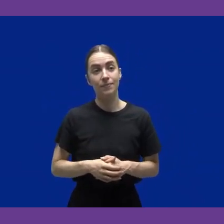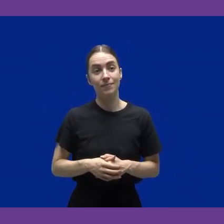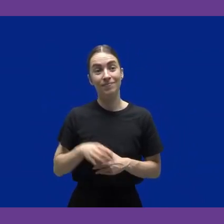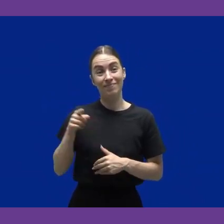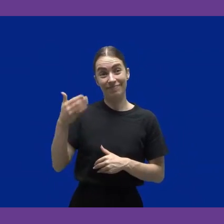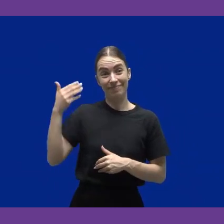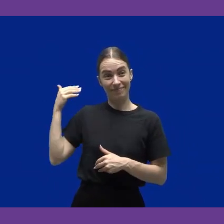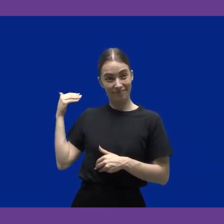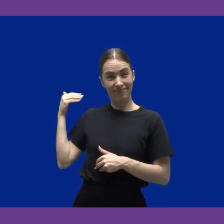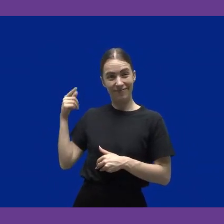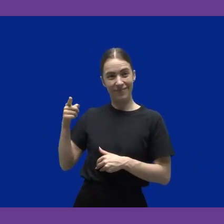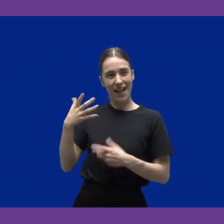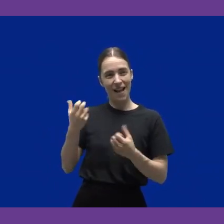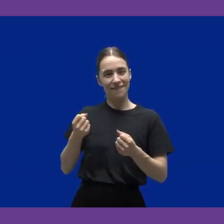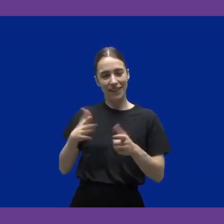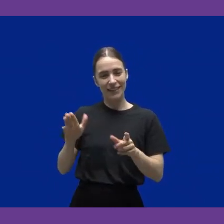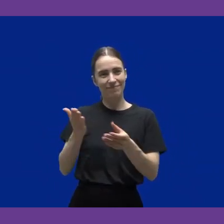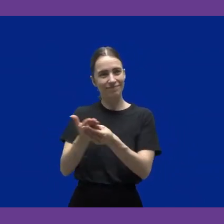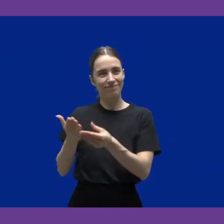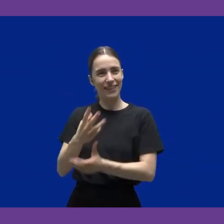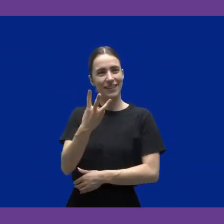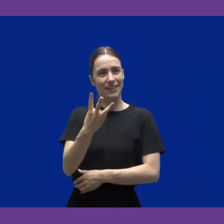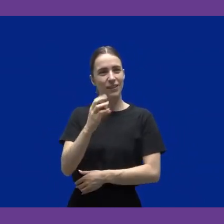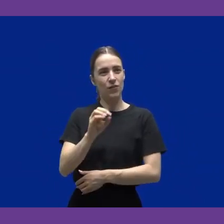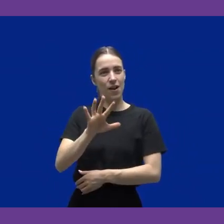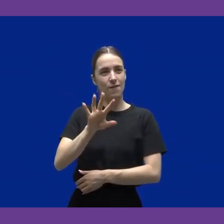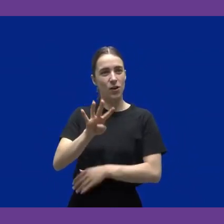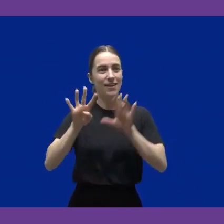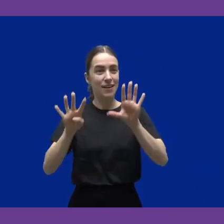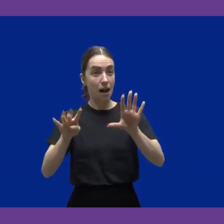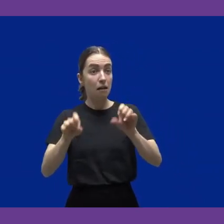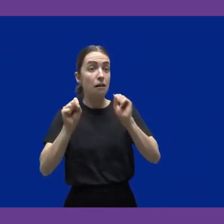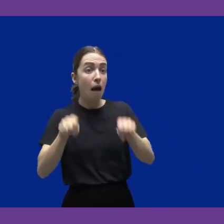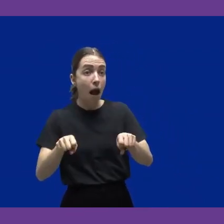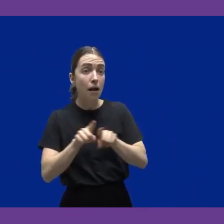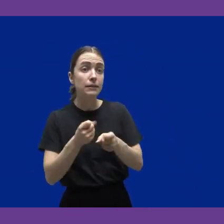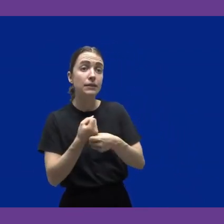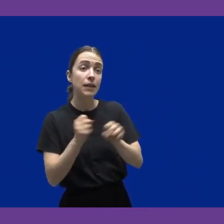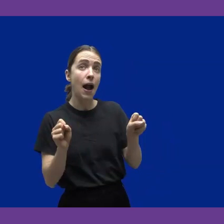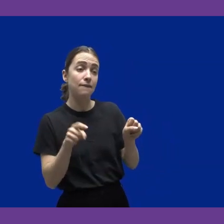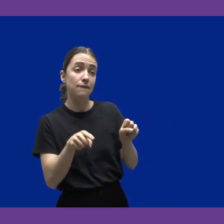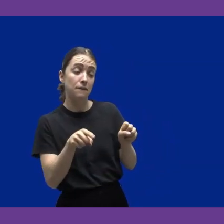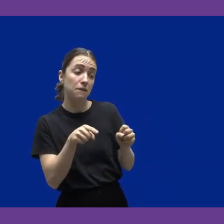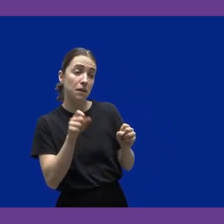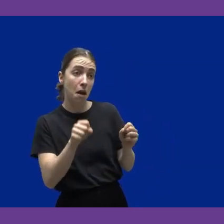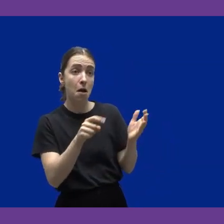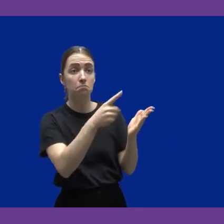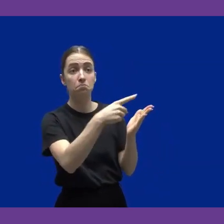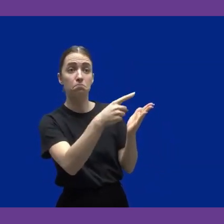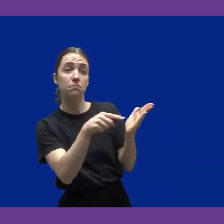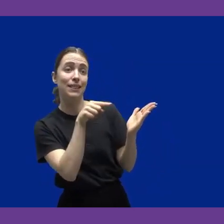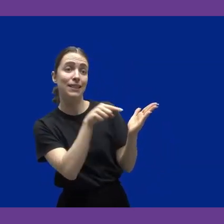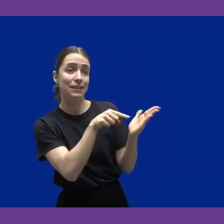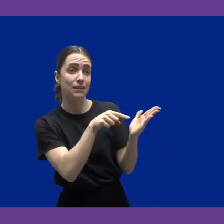of the European Accessibility Act that will not be covered by the current edition, because if not, we would have needed a revision of the